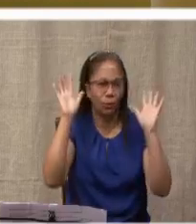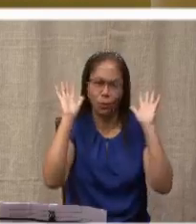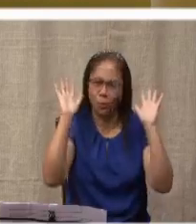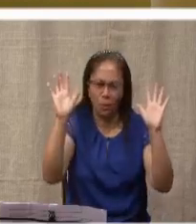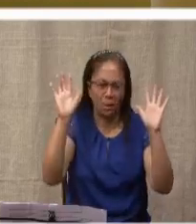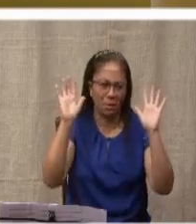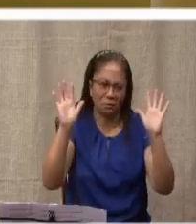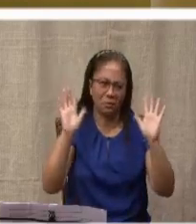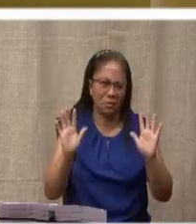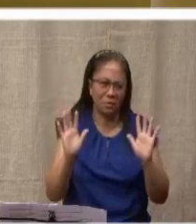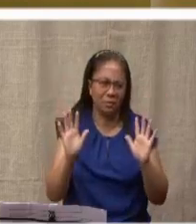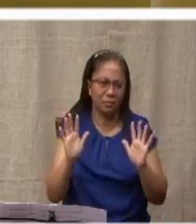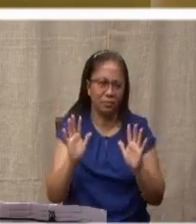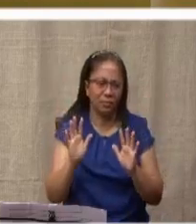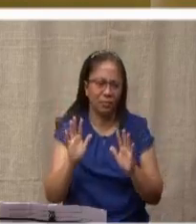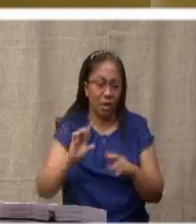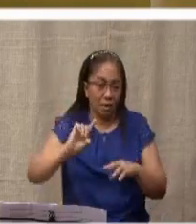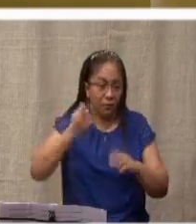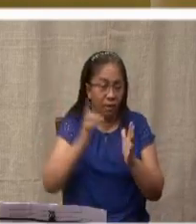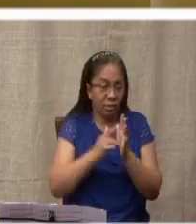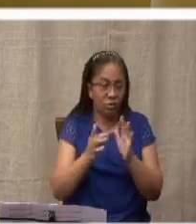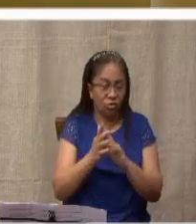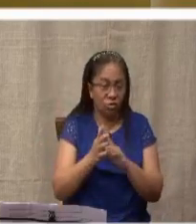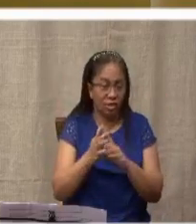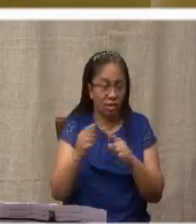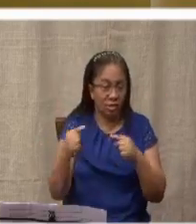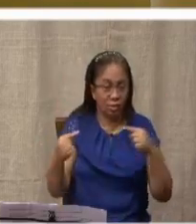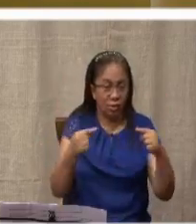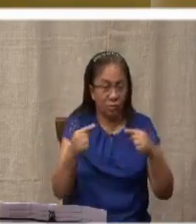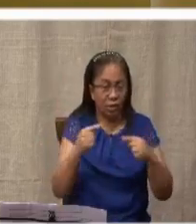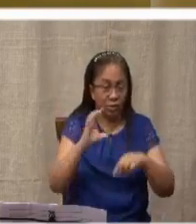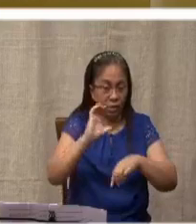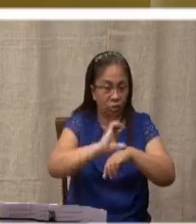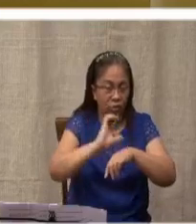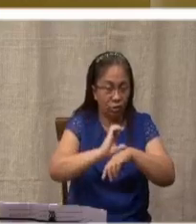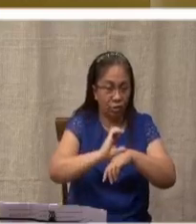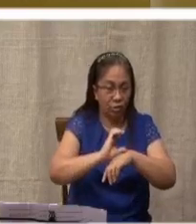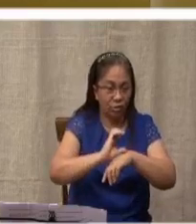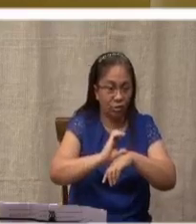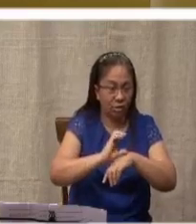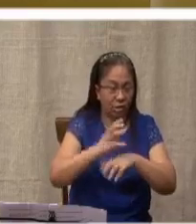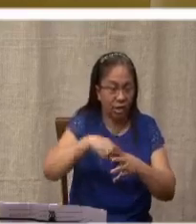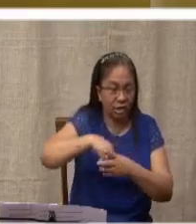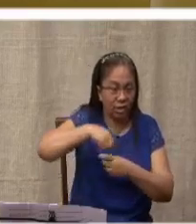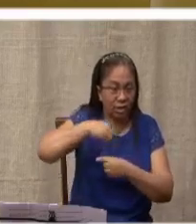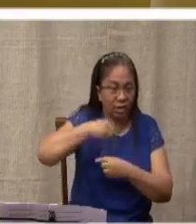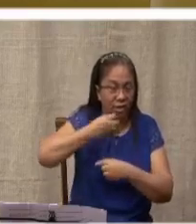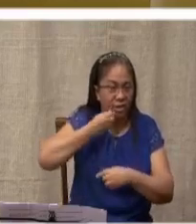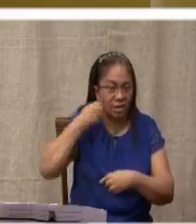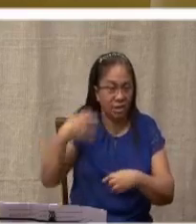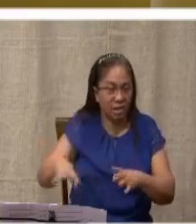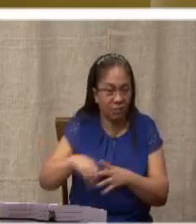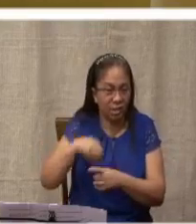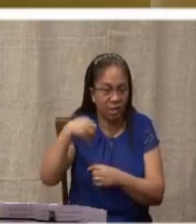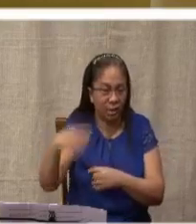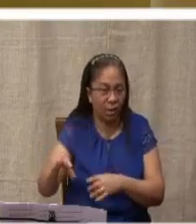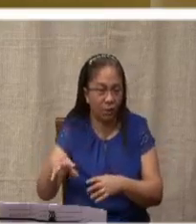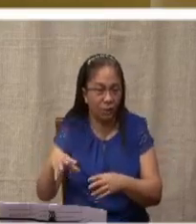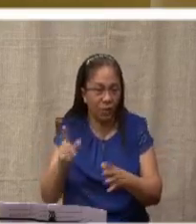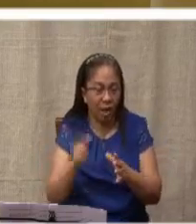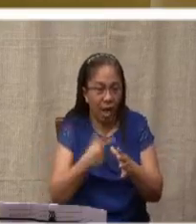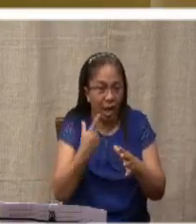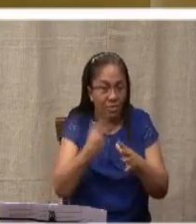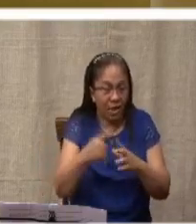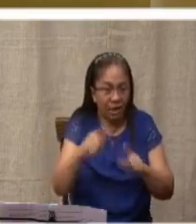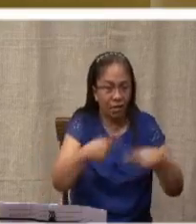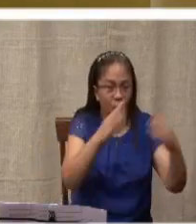he as he tackles the church devil he exercises that one but as he comes to